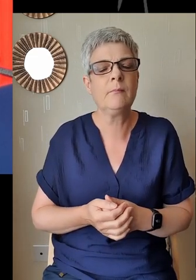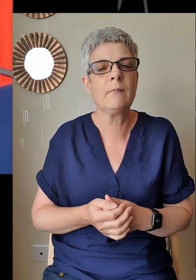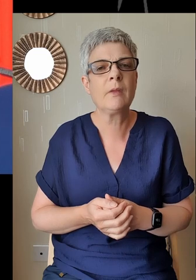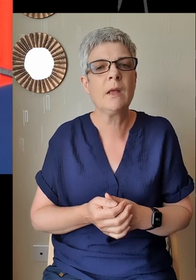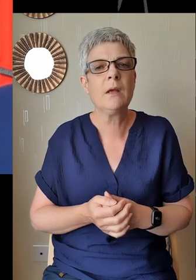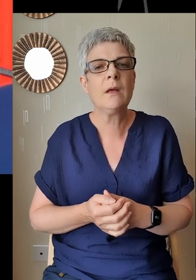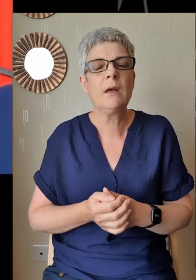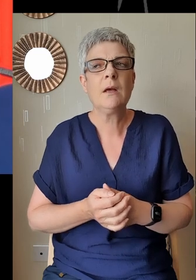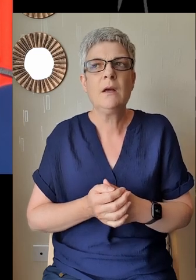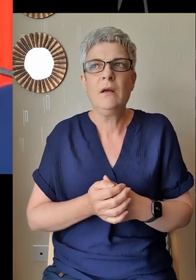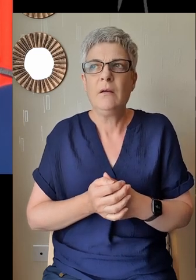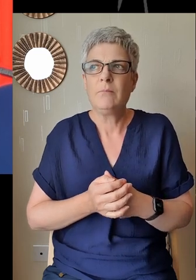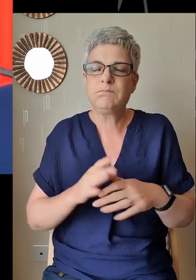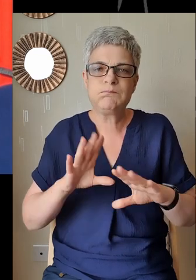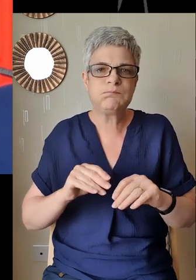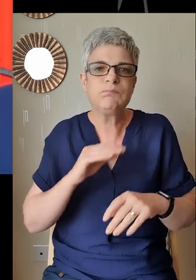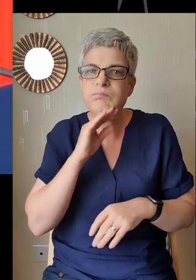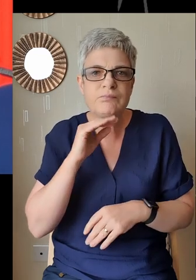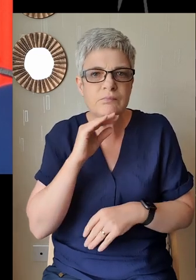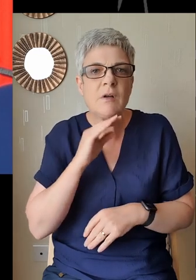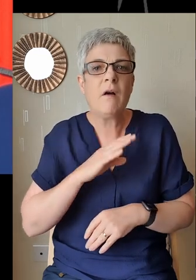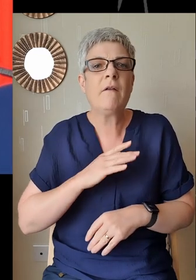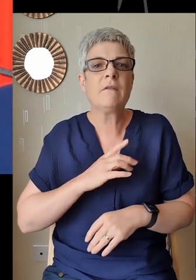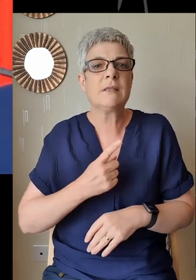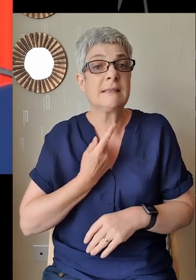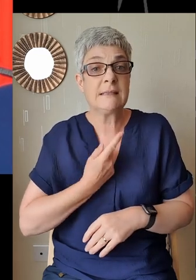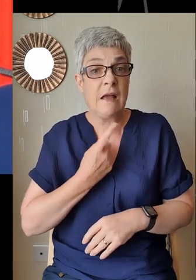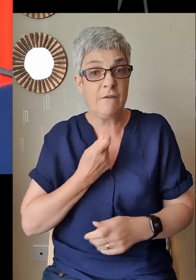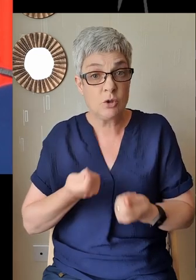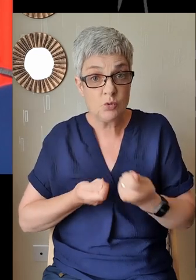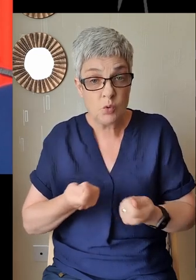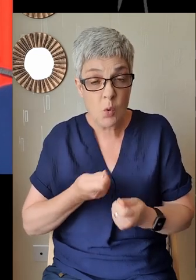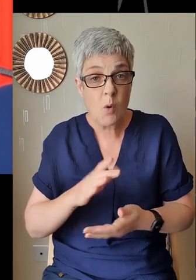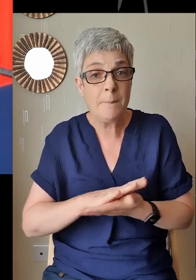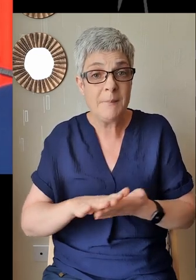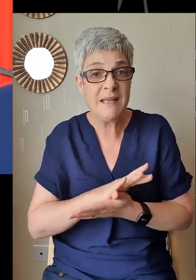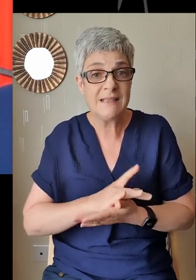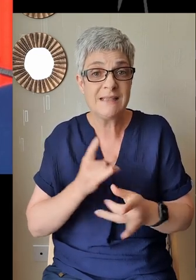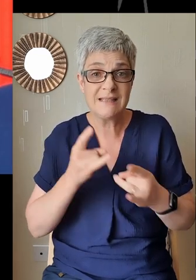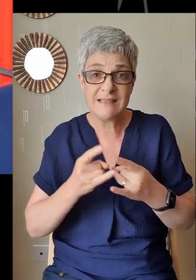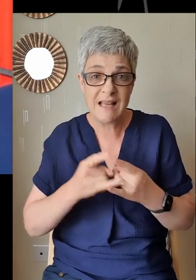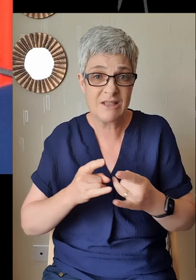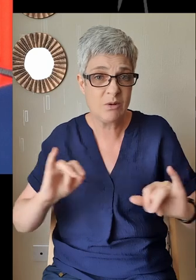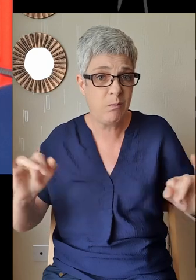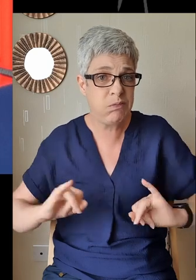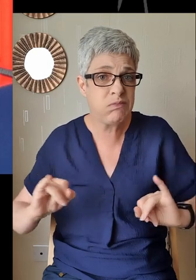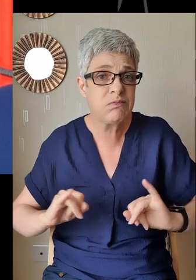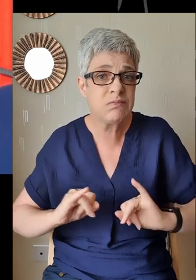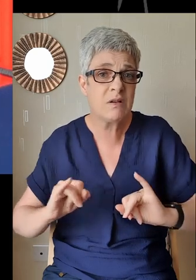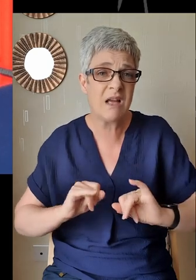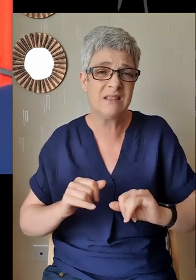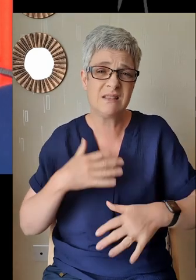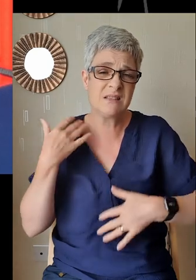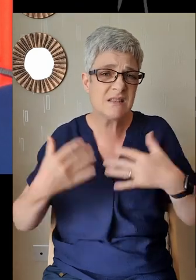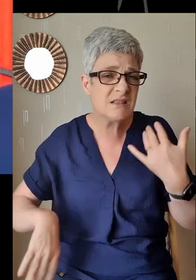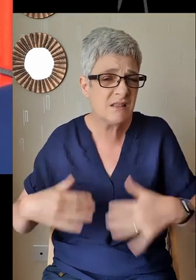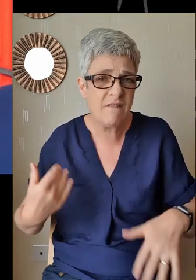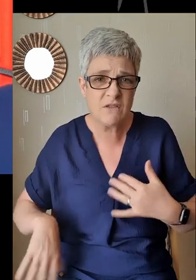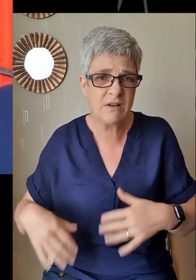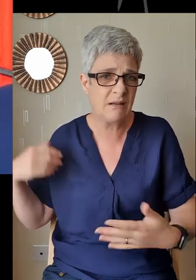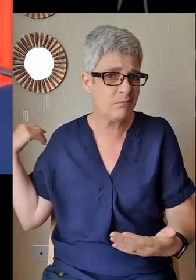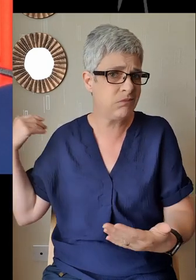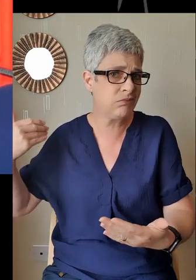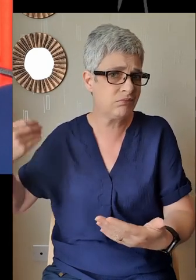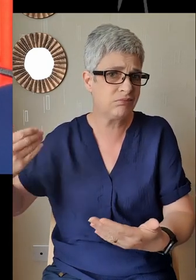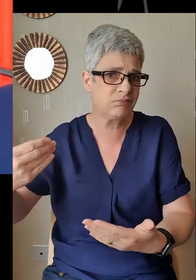Lack of self-control has led to sexual anarchy and caused colossal suffering in the years since David's